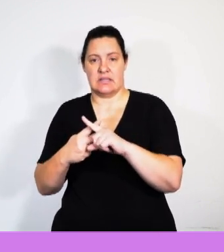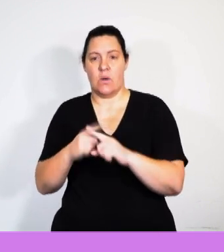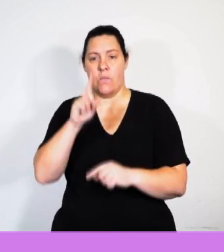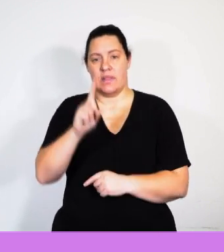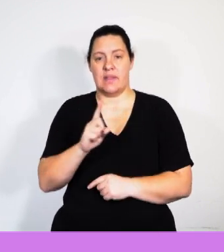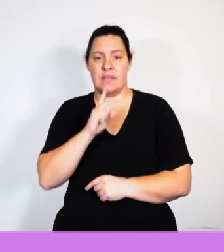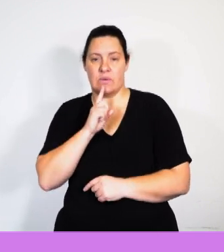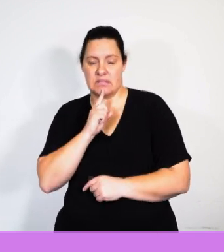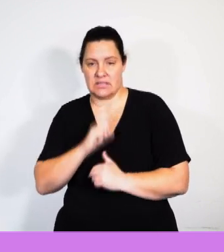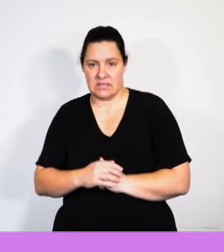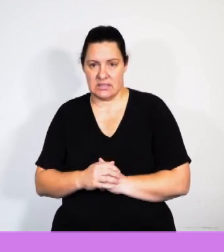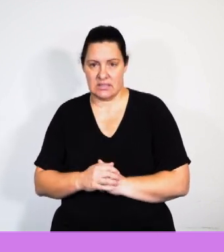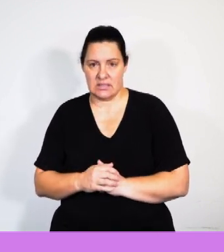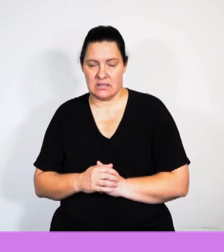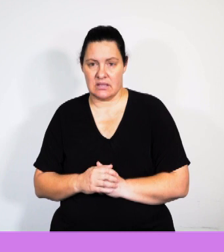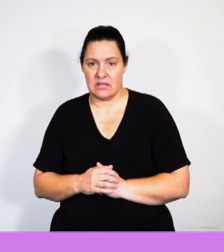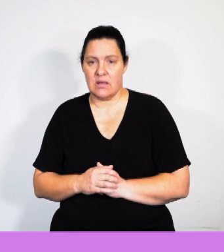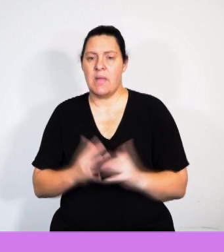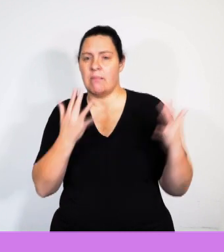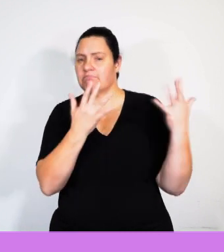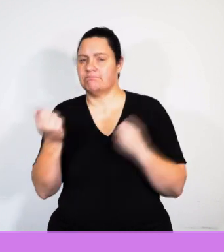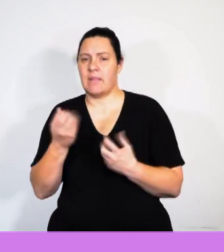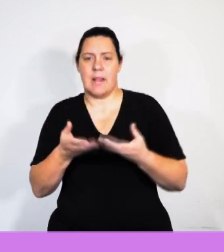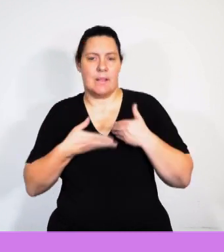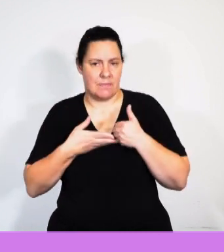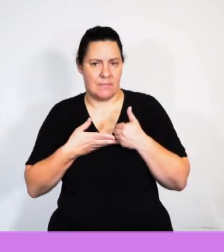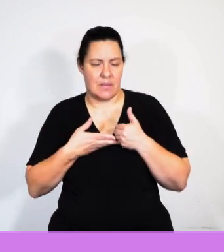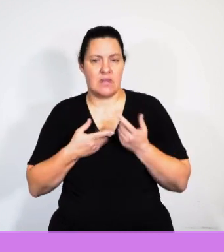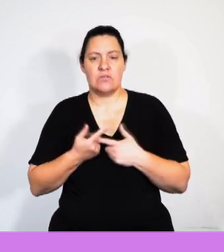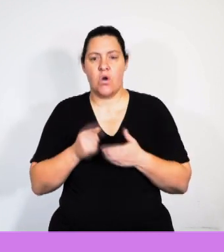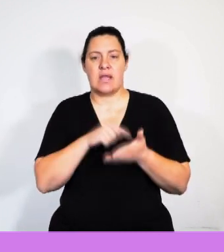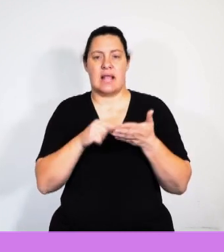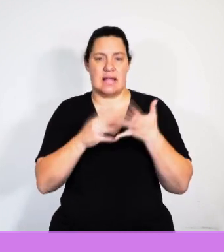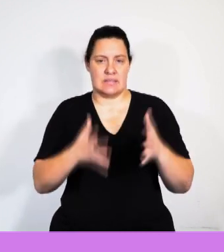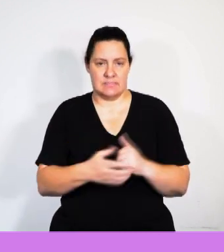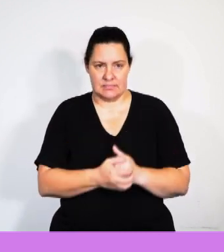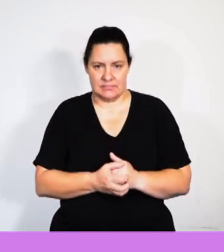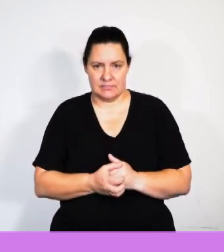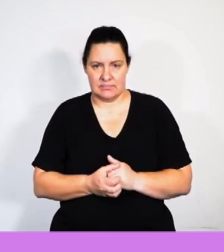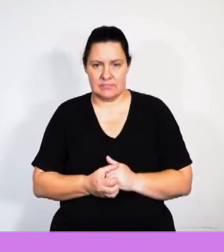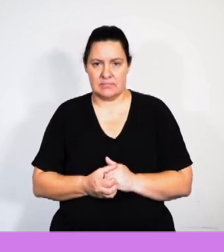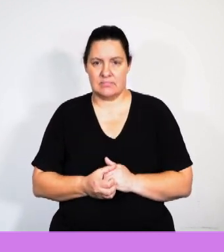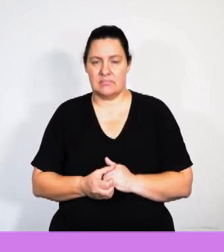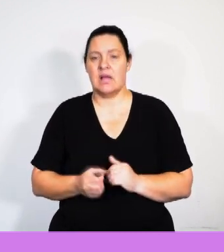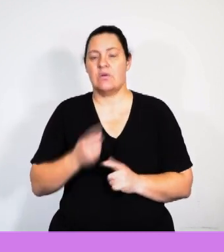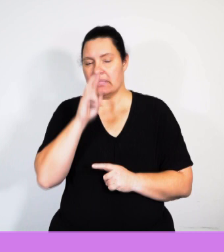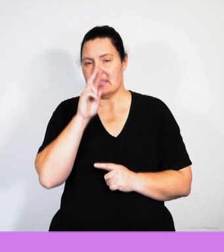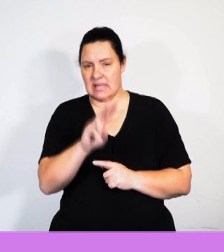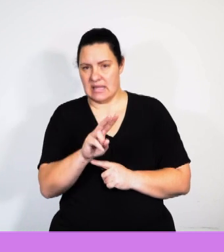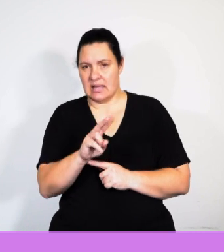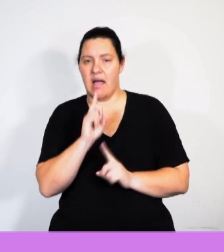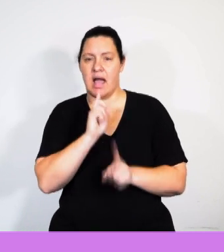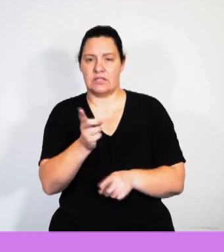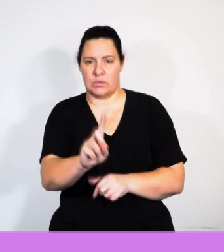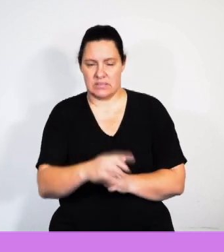by 1,000. Help me calculate this one by taking out your calculators, and then let's